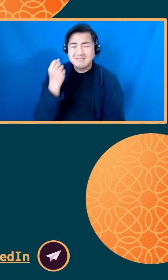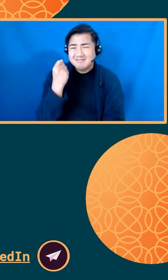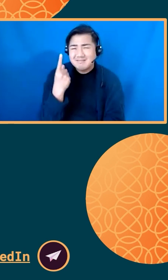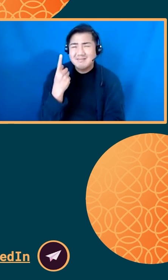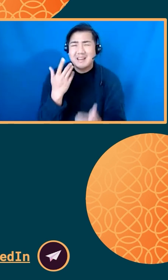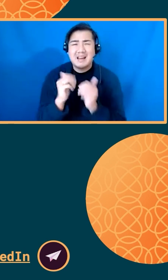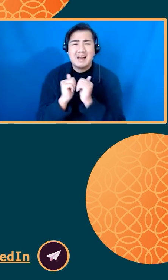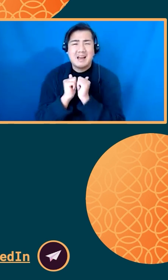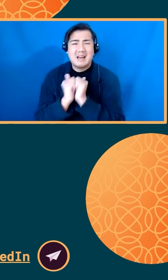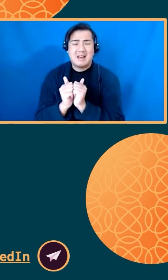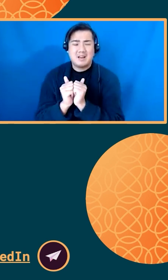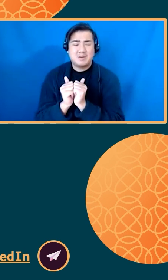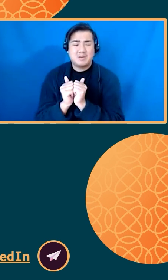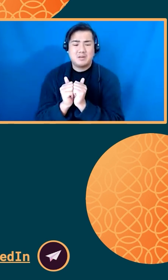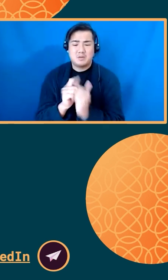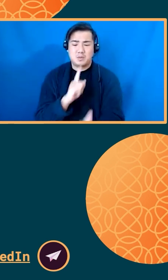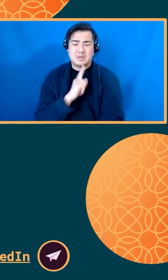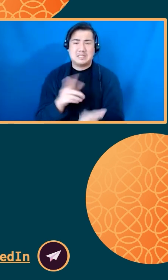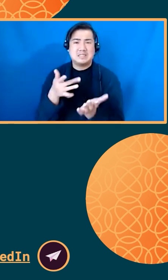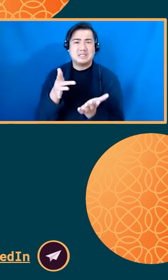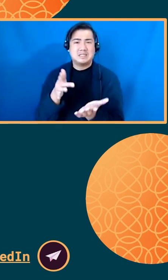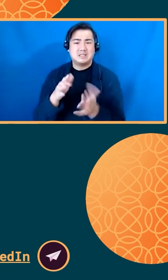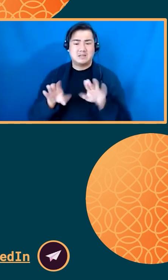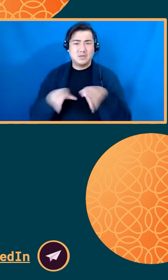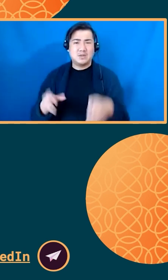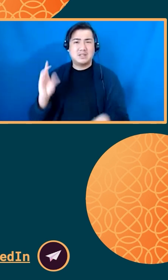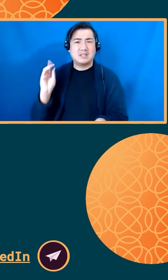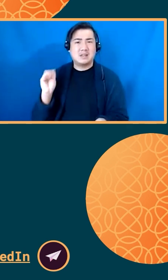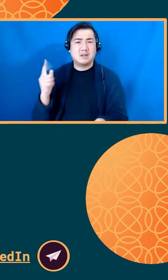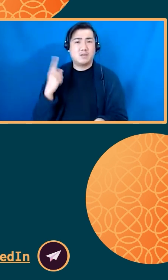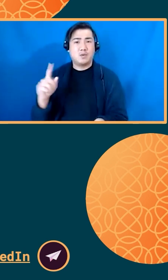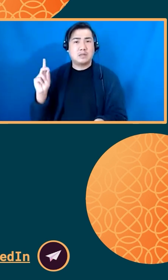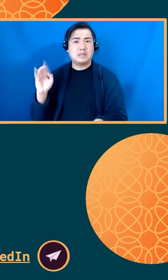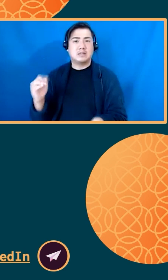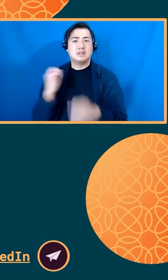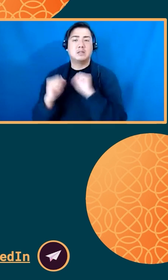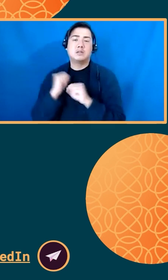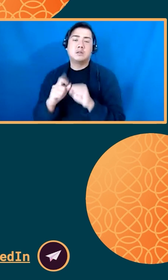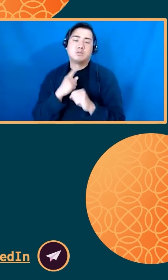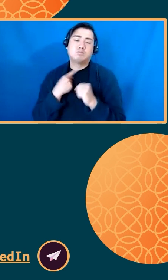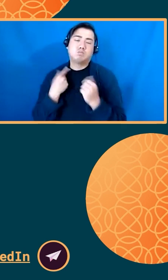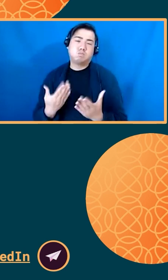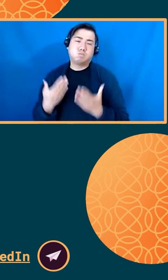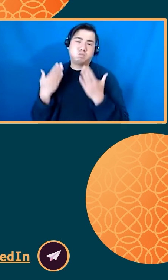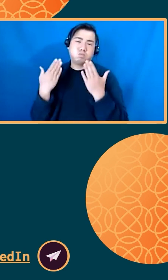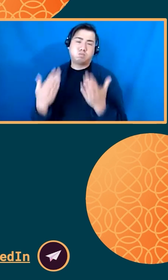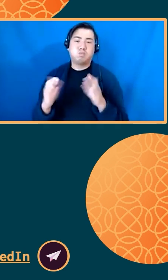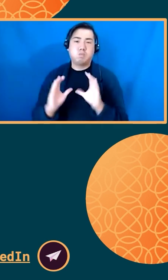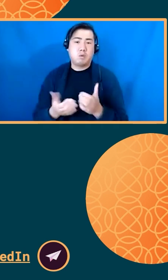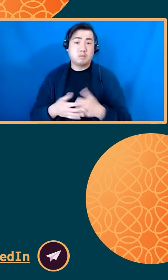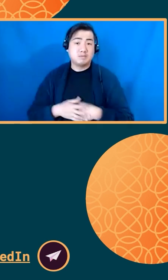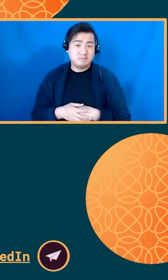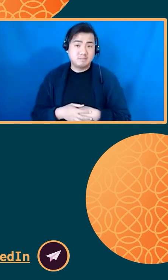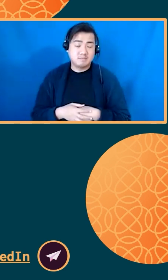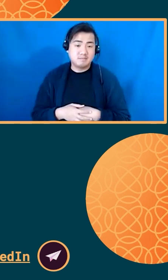to put data at the center of your DEI strategy, I cannot recommend this course enough. What